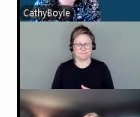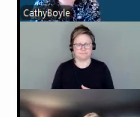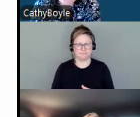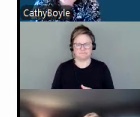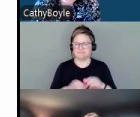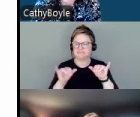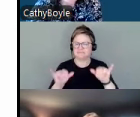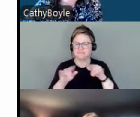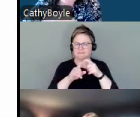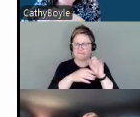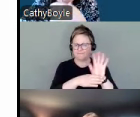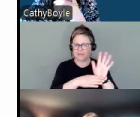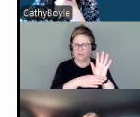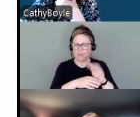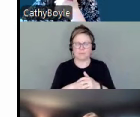the video.